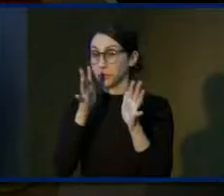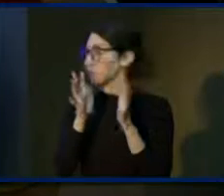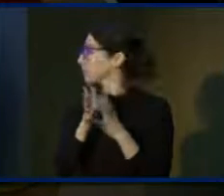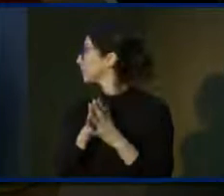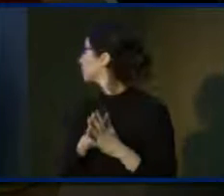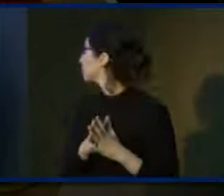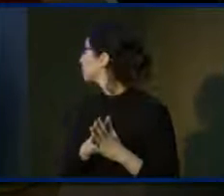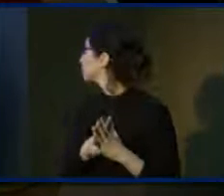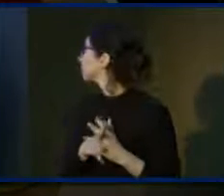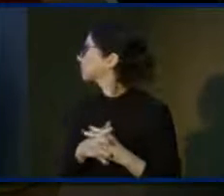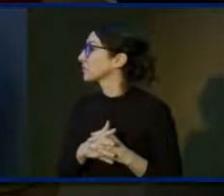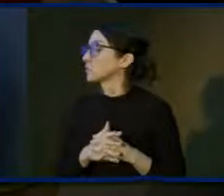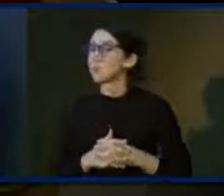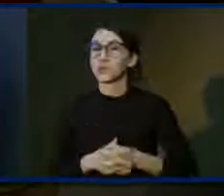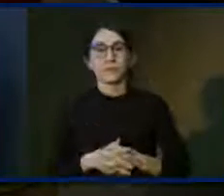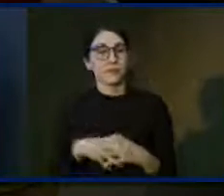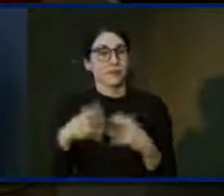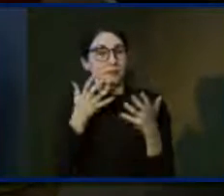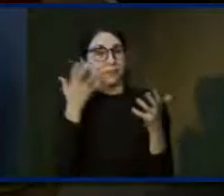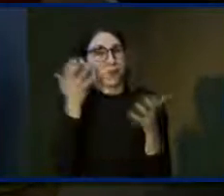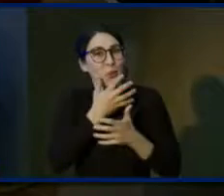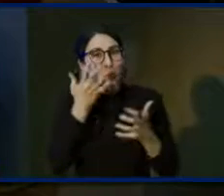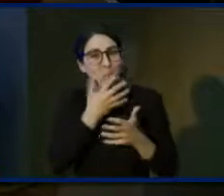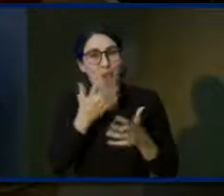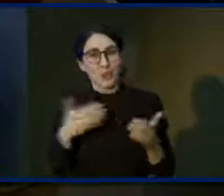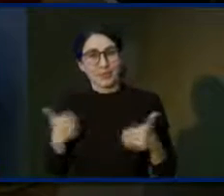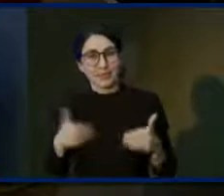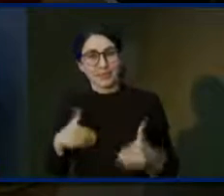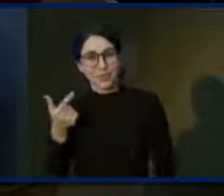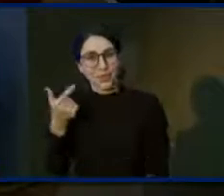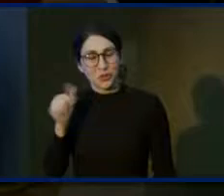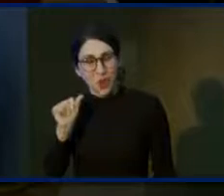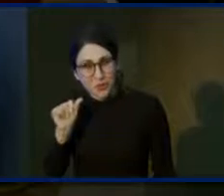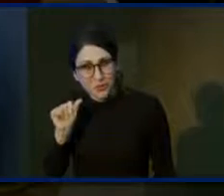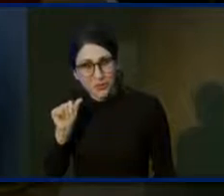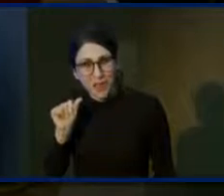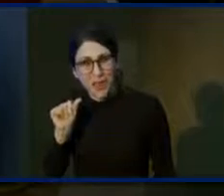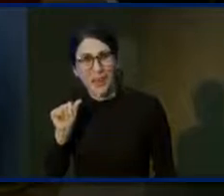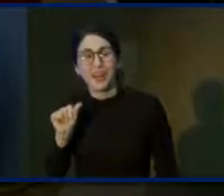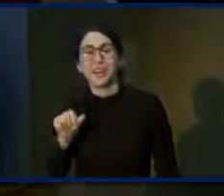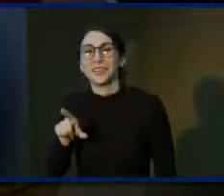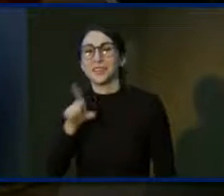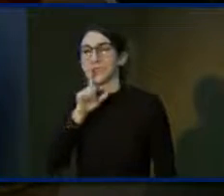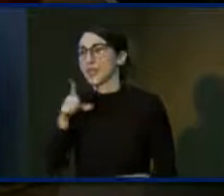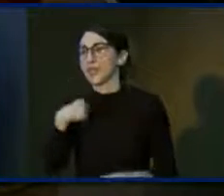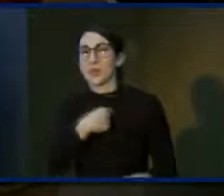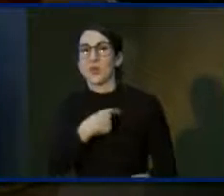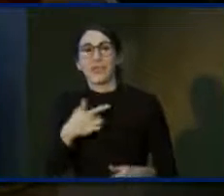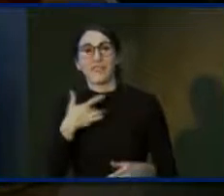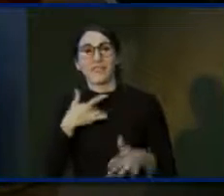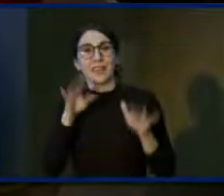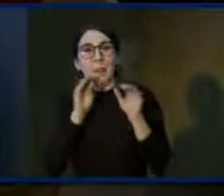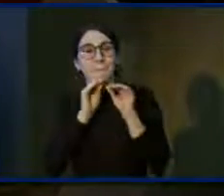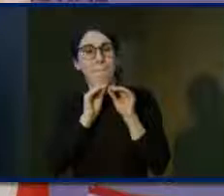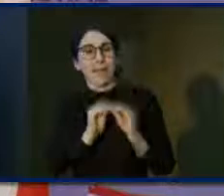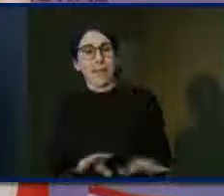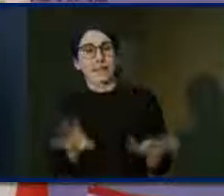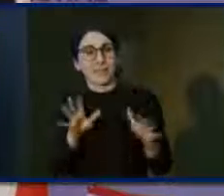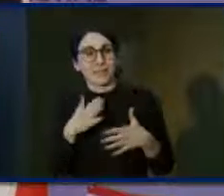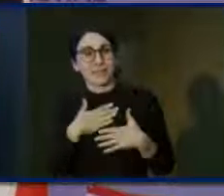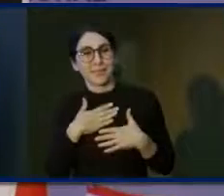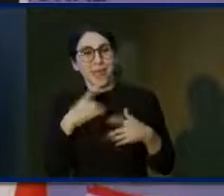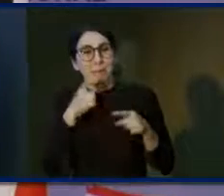Just a tremendous man. Georgia has truly blessed us with appropriate